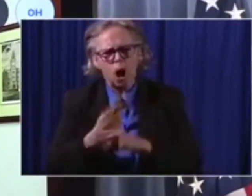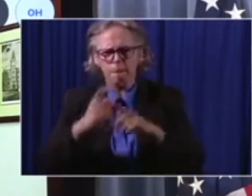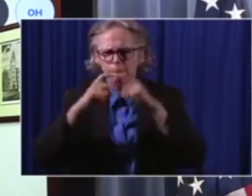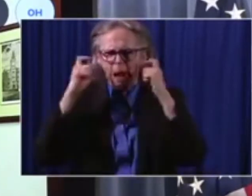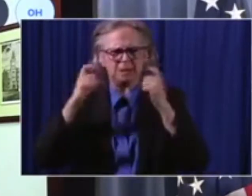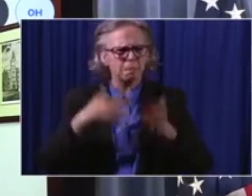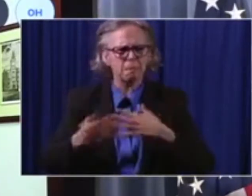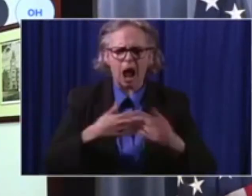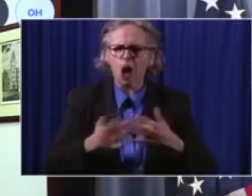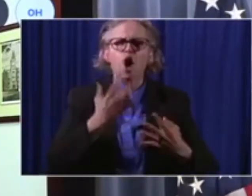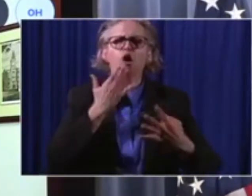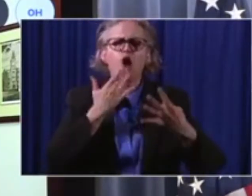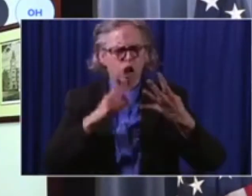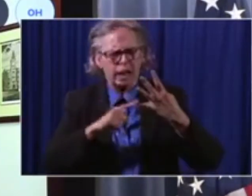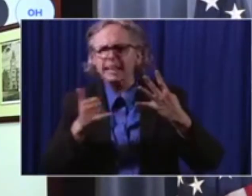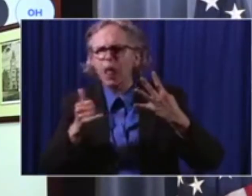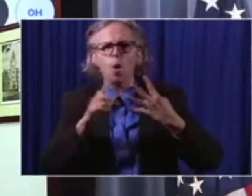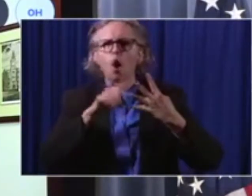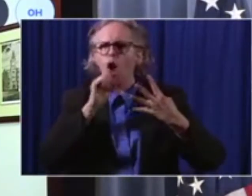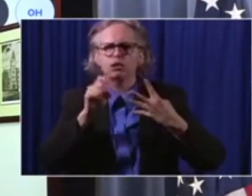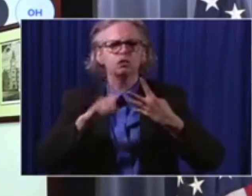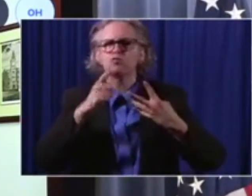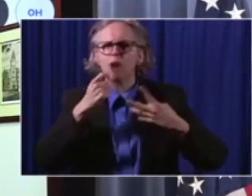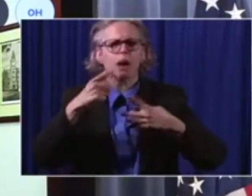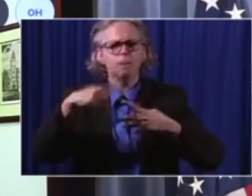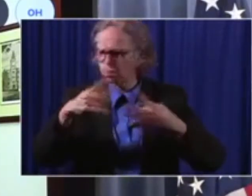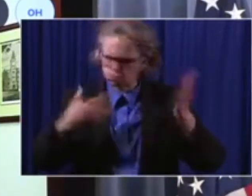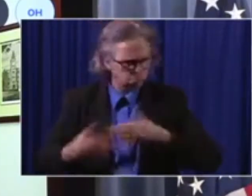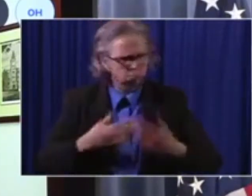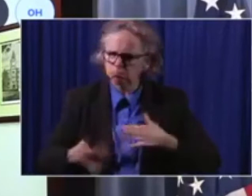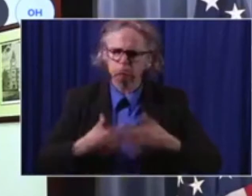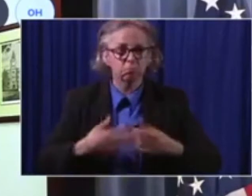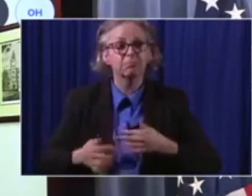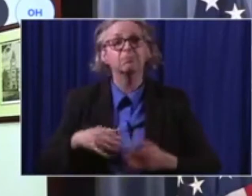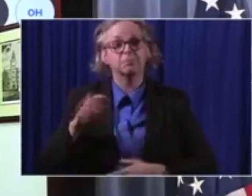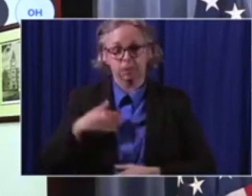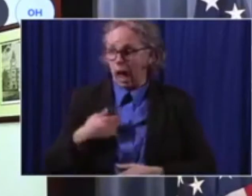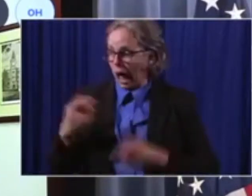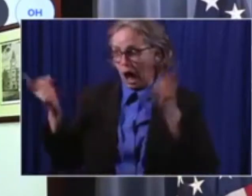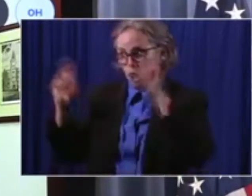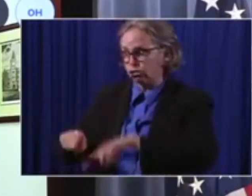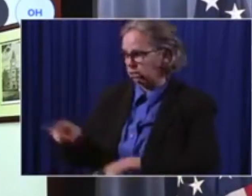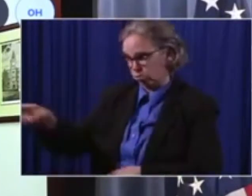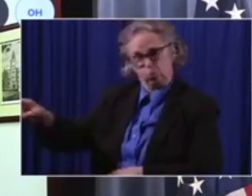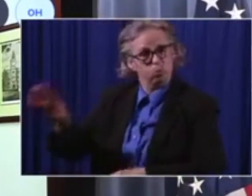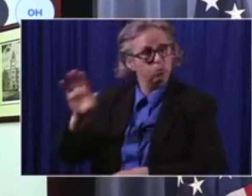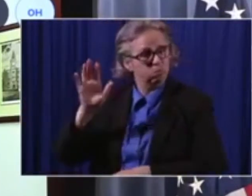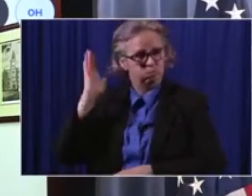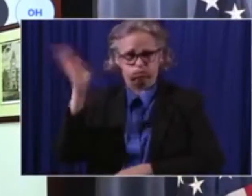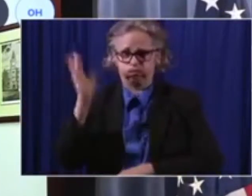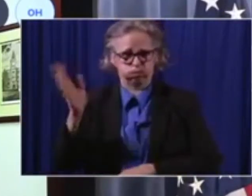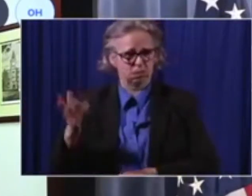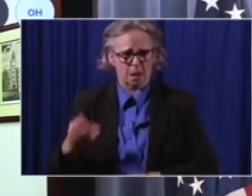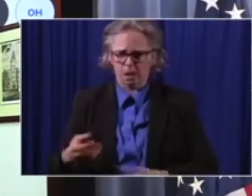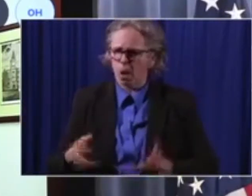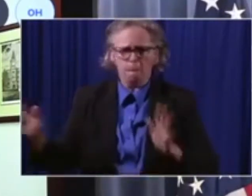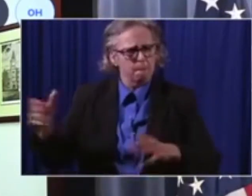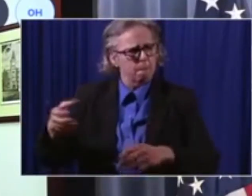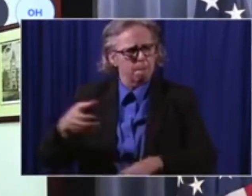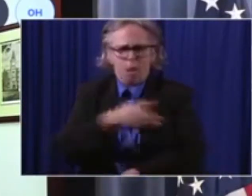things that individuals can do to try and stop the spread of this disease is wear a face mask. It's what we call source